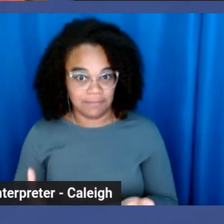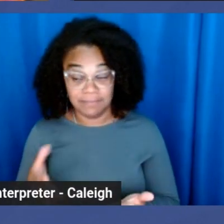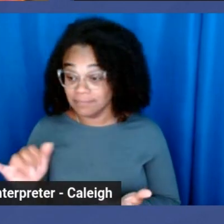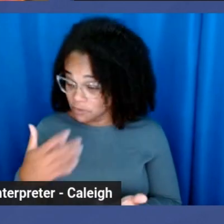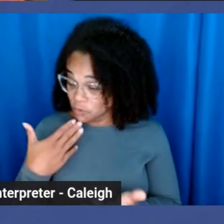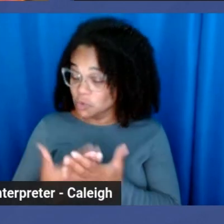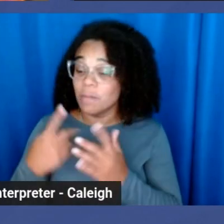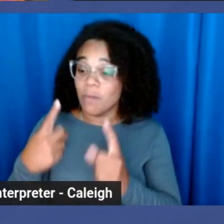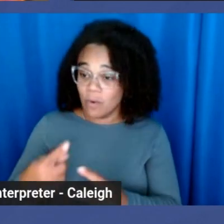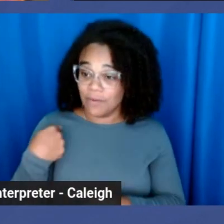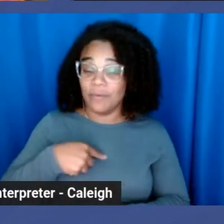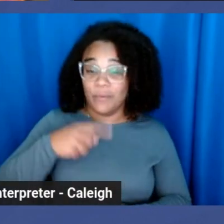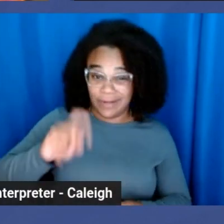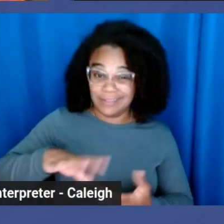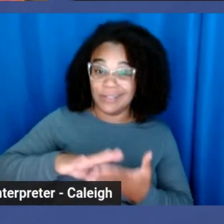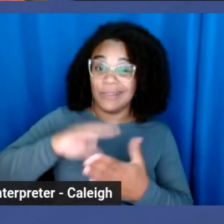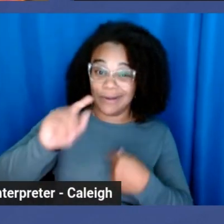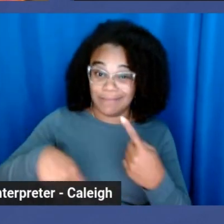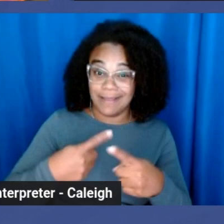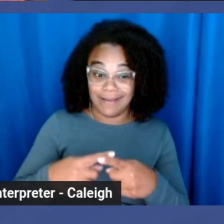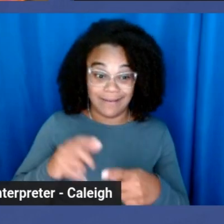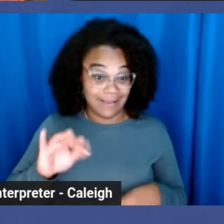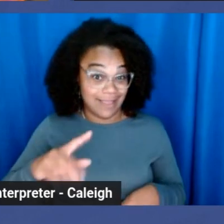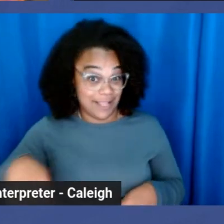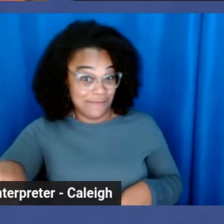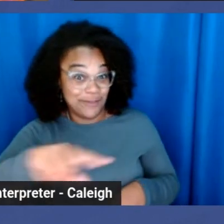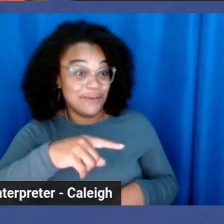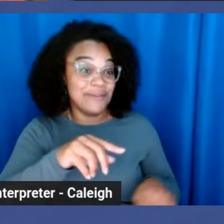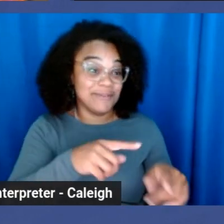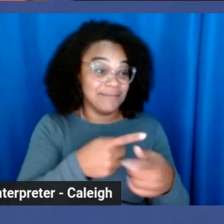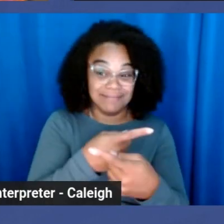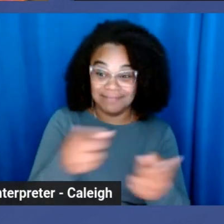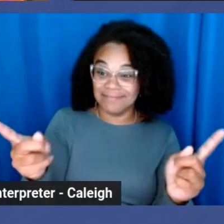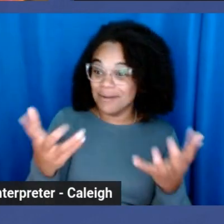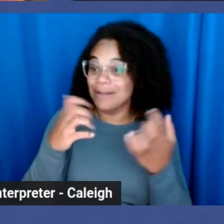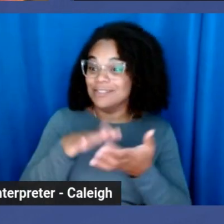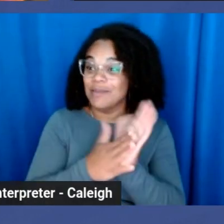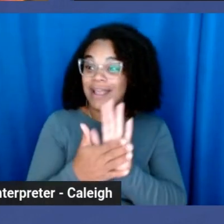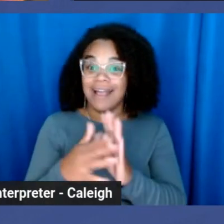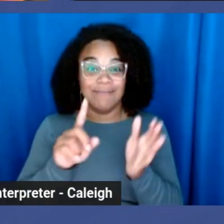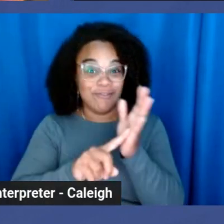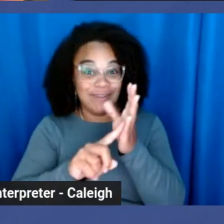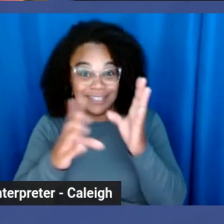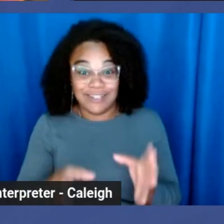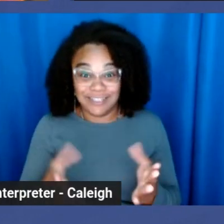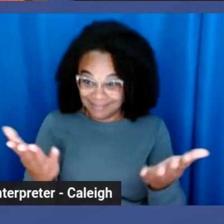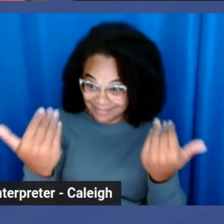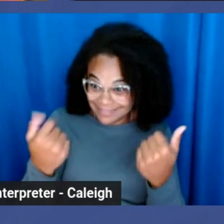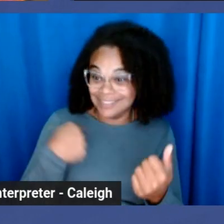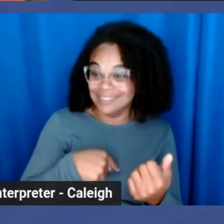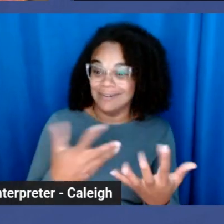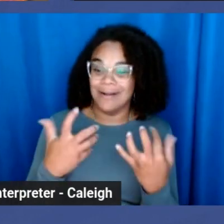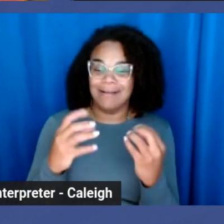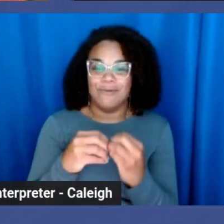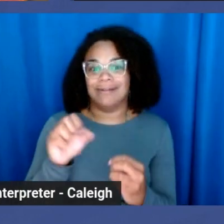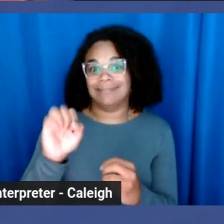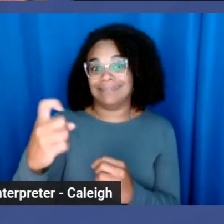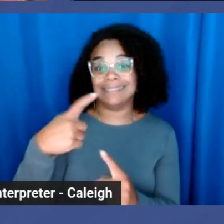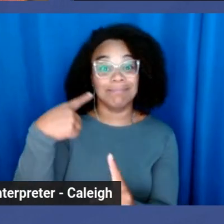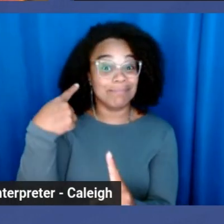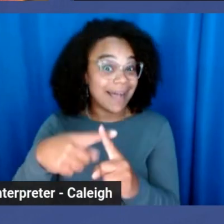to be learning about. So any aspiring researchers in the crowd, we'd love some sex positive research, just